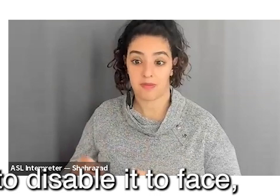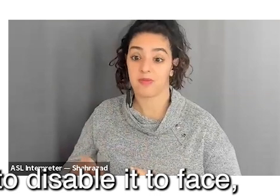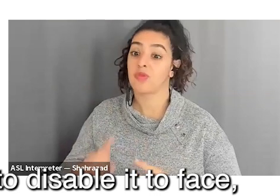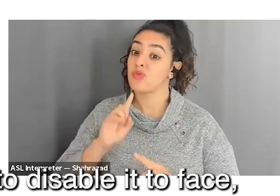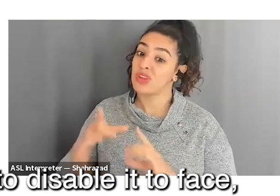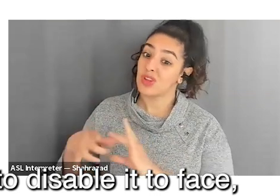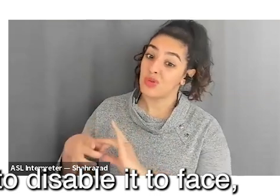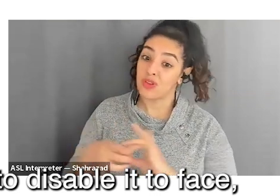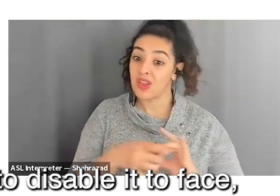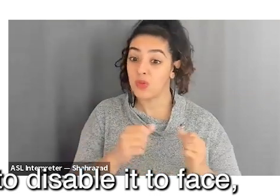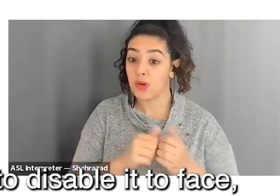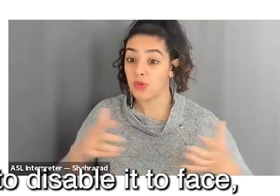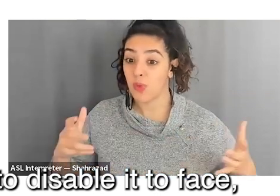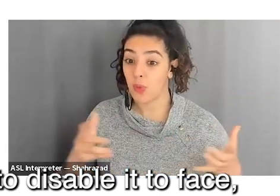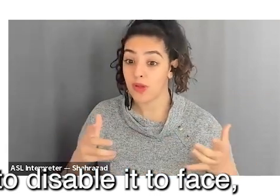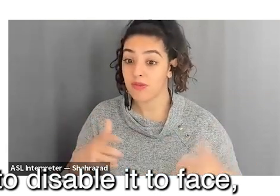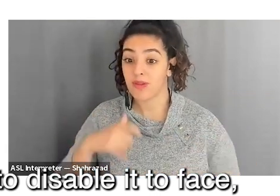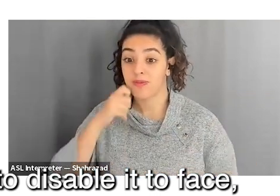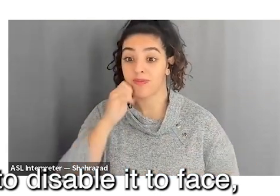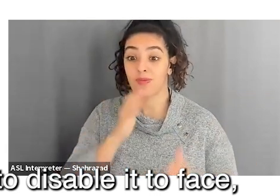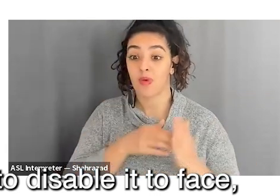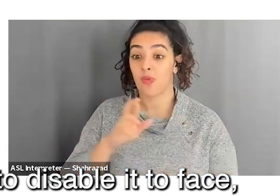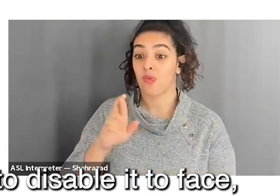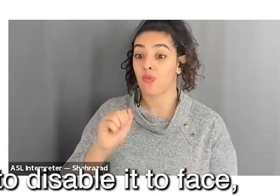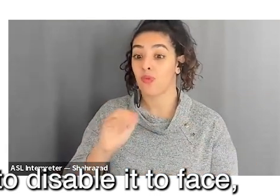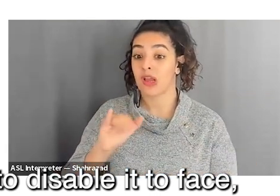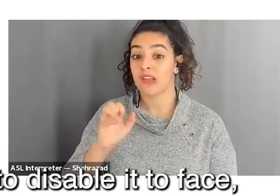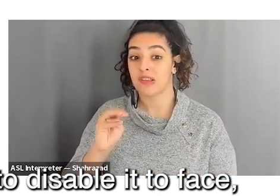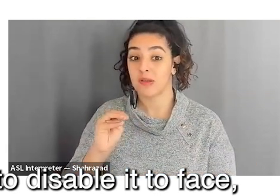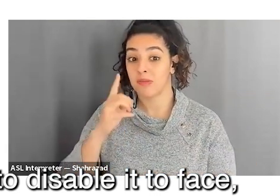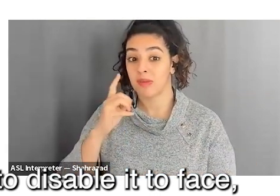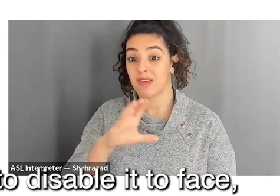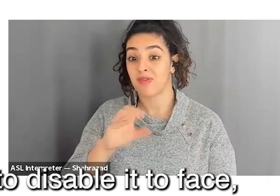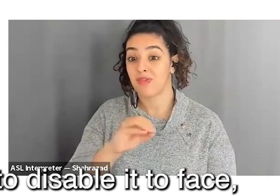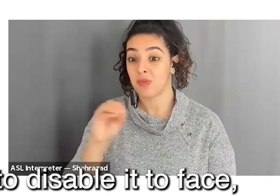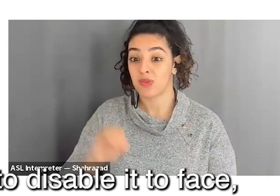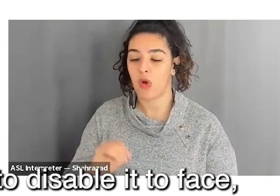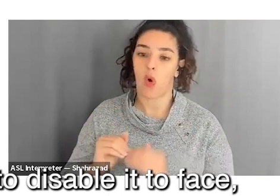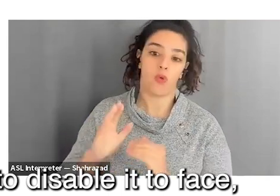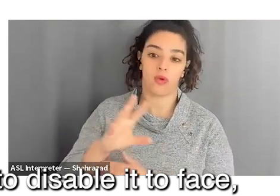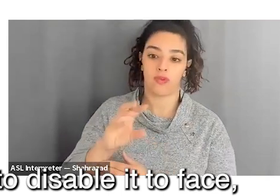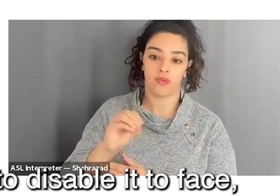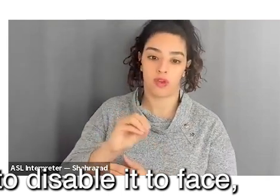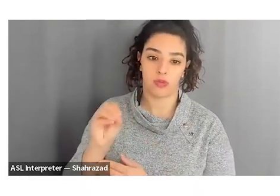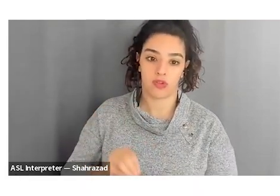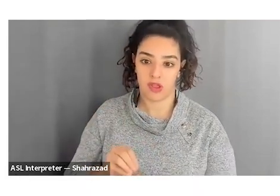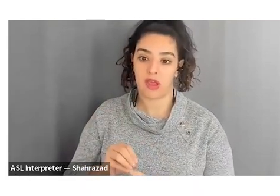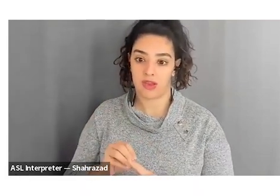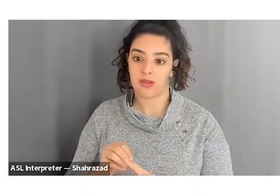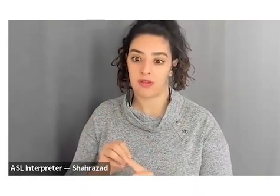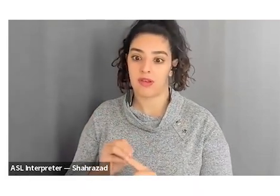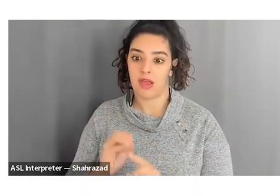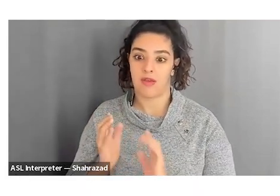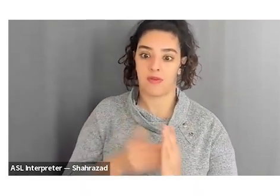racism, because 50% of police brutality in the US, over 50%, is of Black and